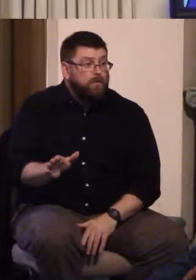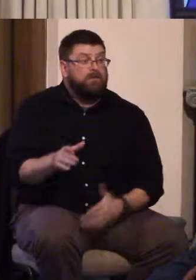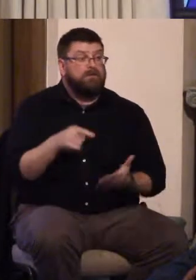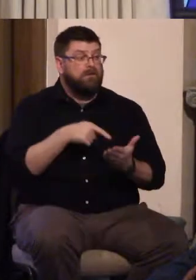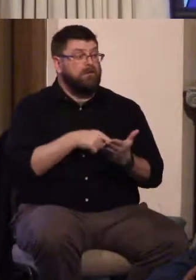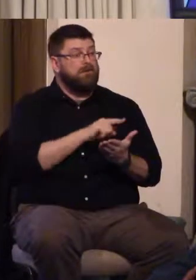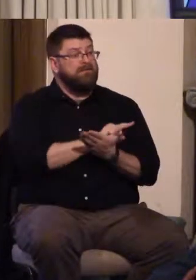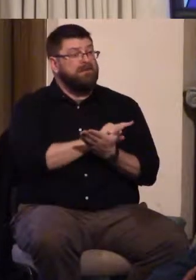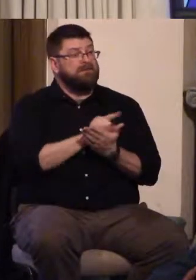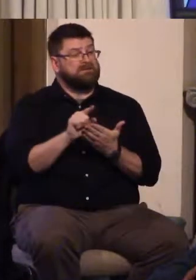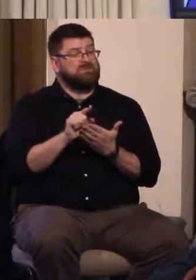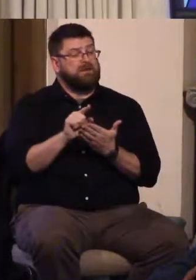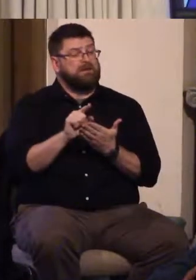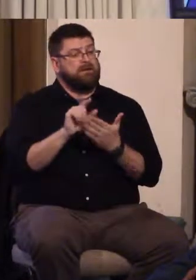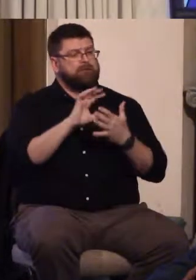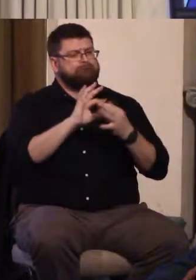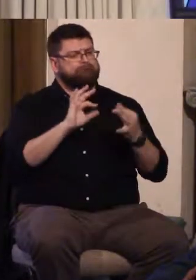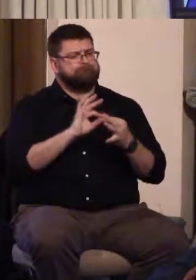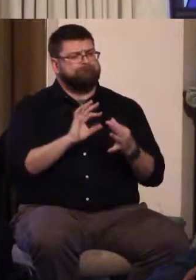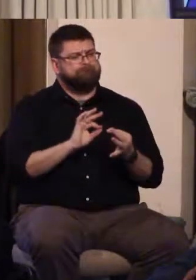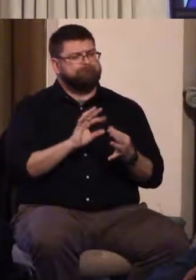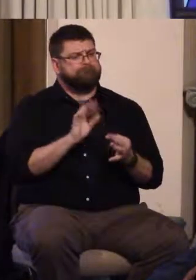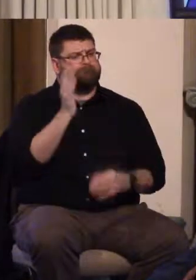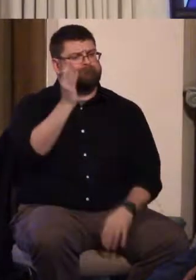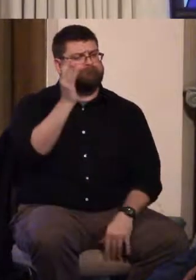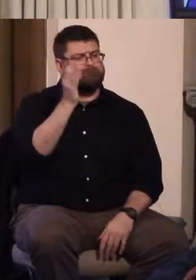And this week, I'm talking about